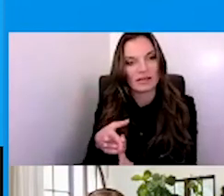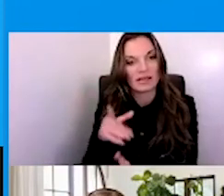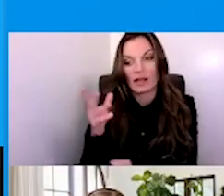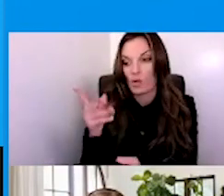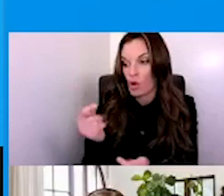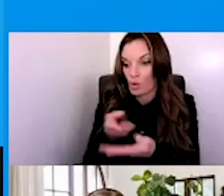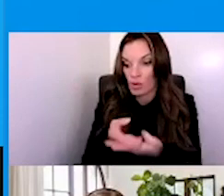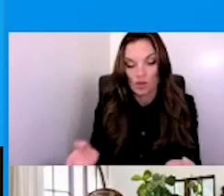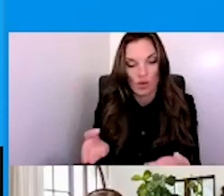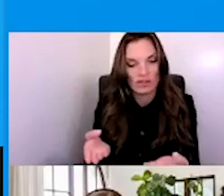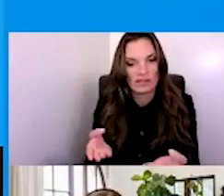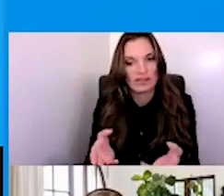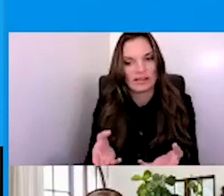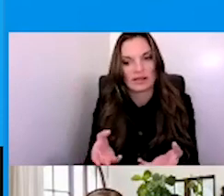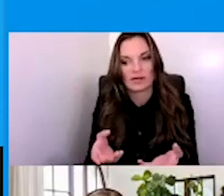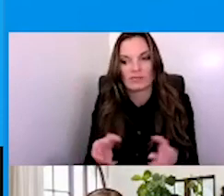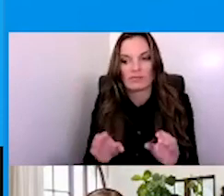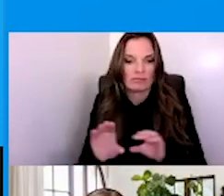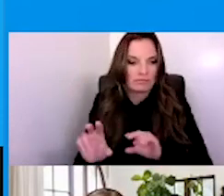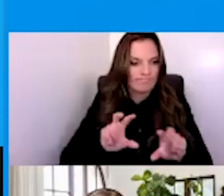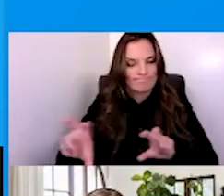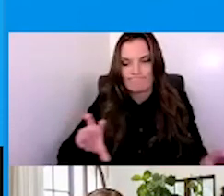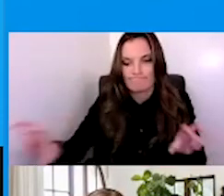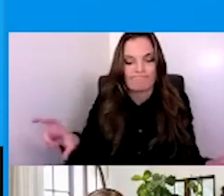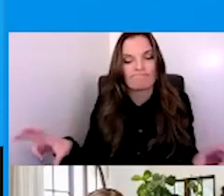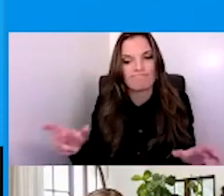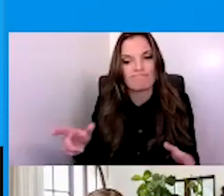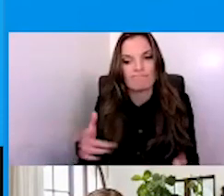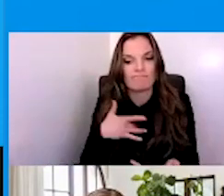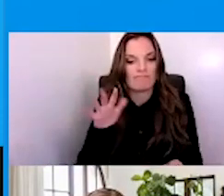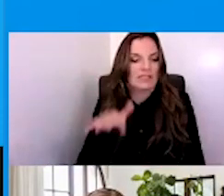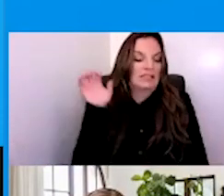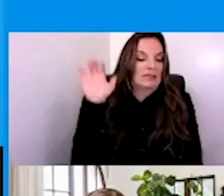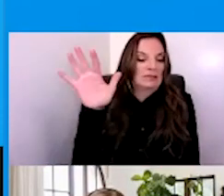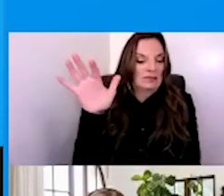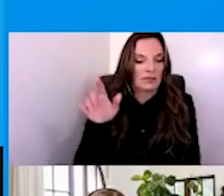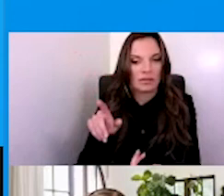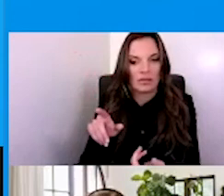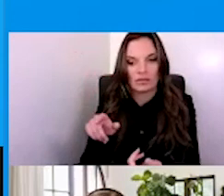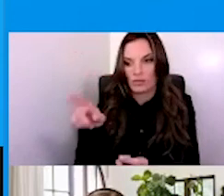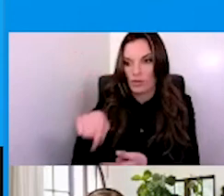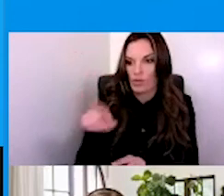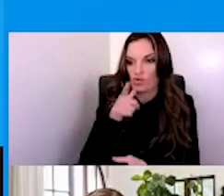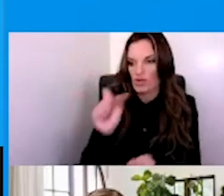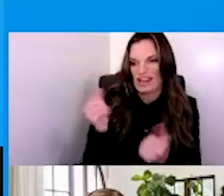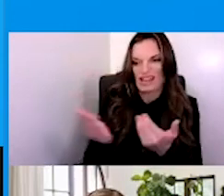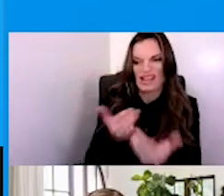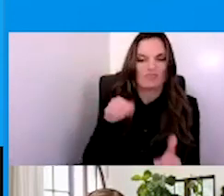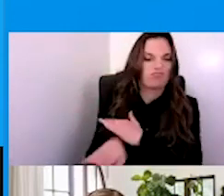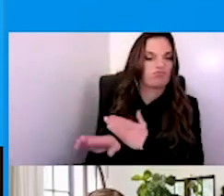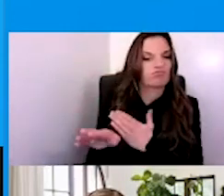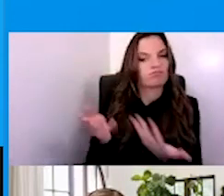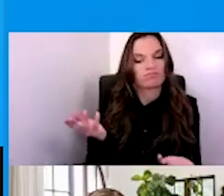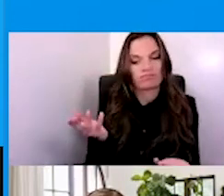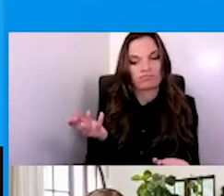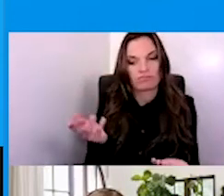resources for members of the community that are most easily able to access them, and